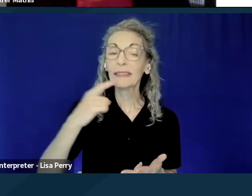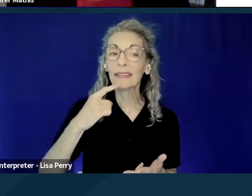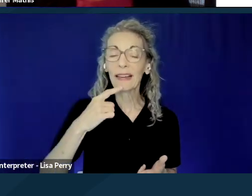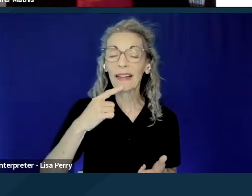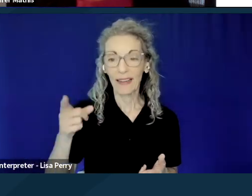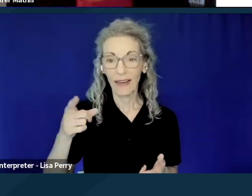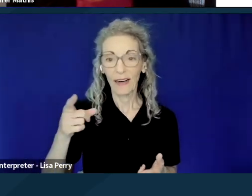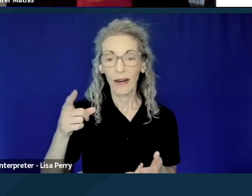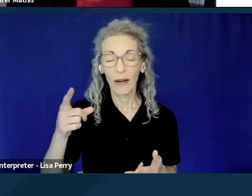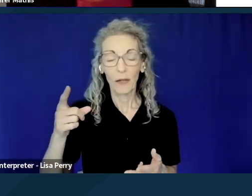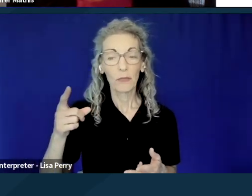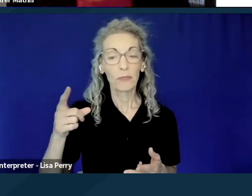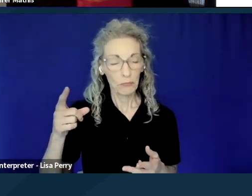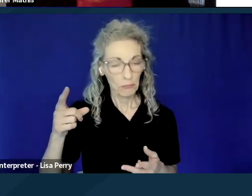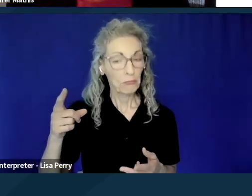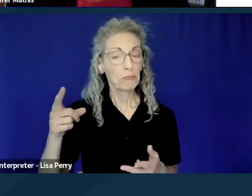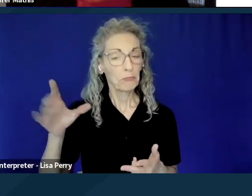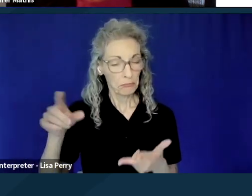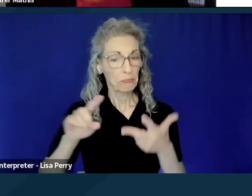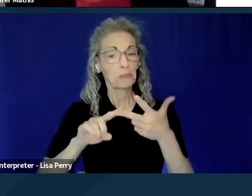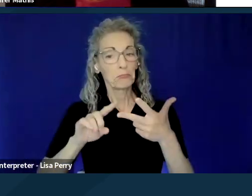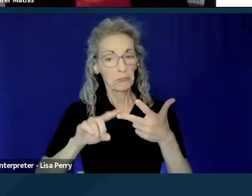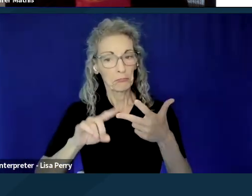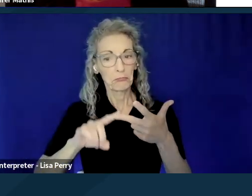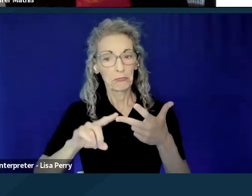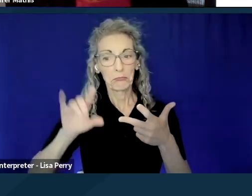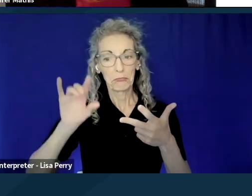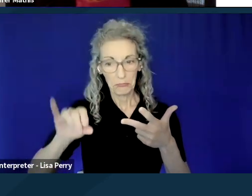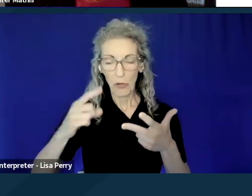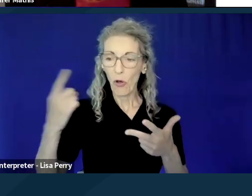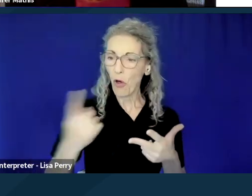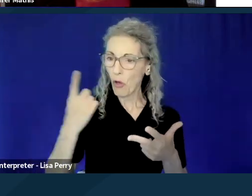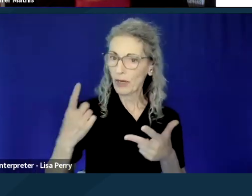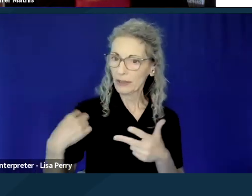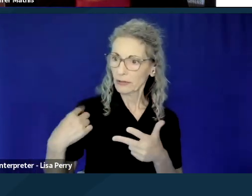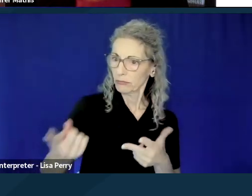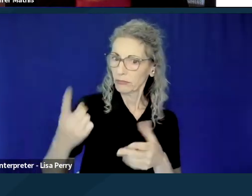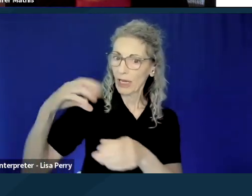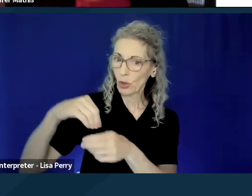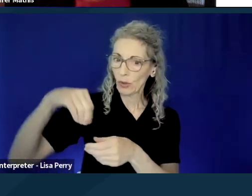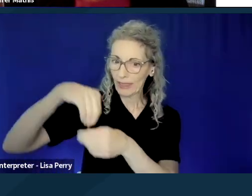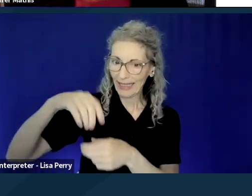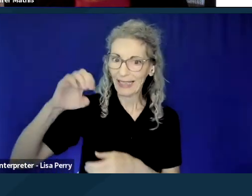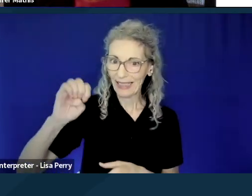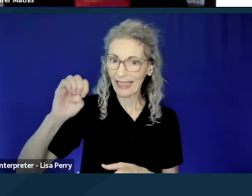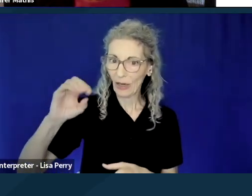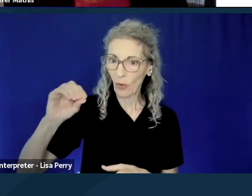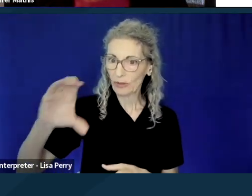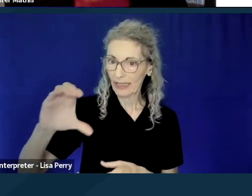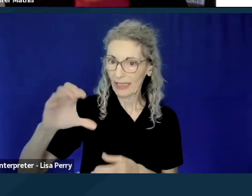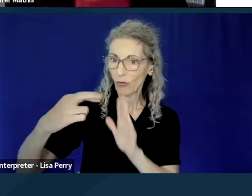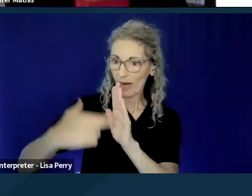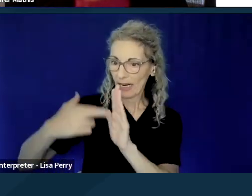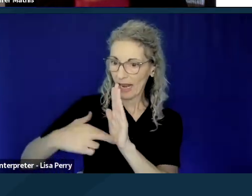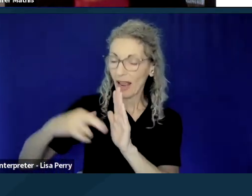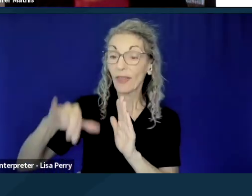has always been part of the EEOC regulations that um,